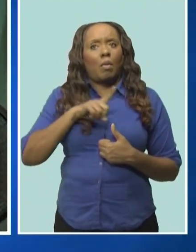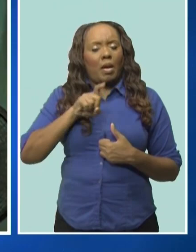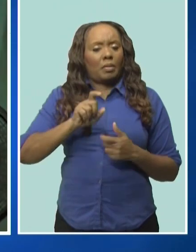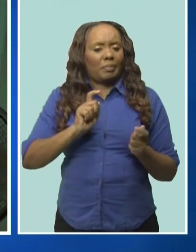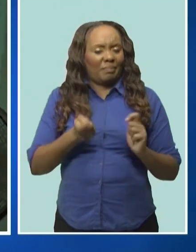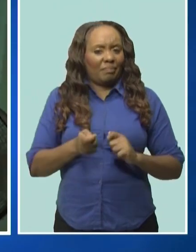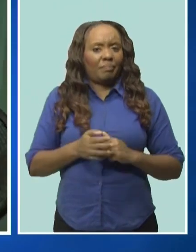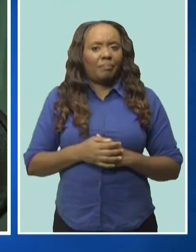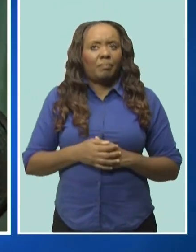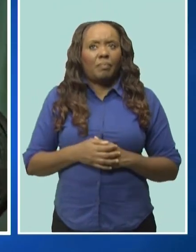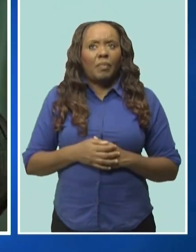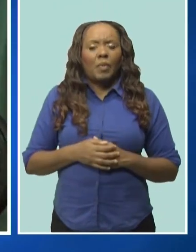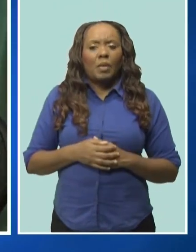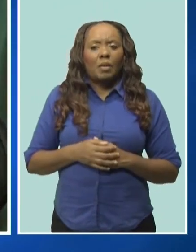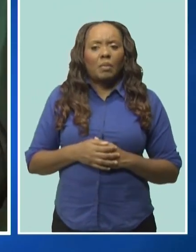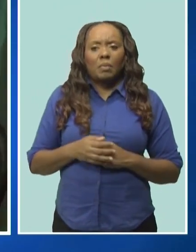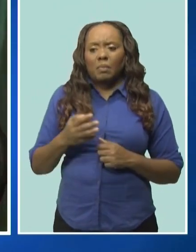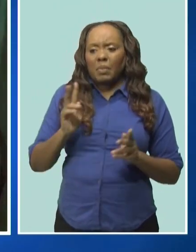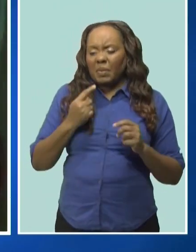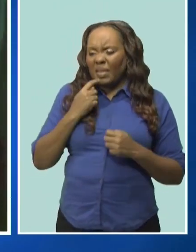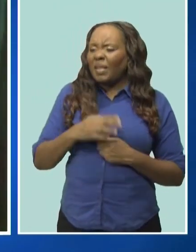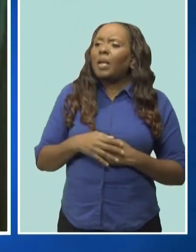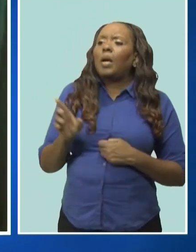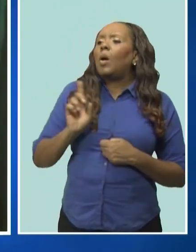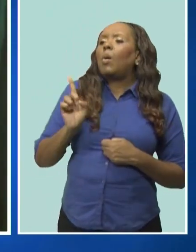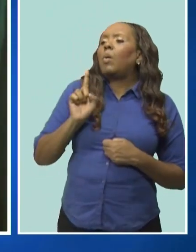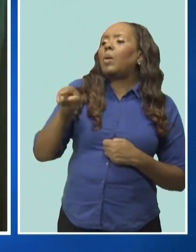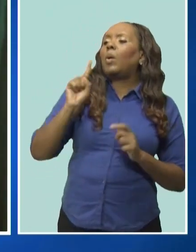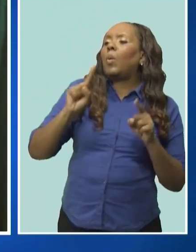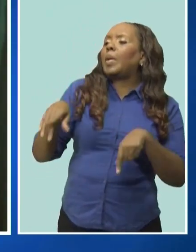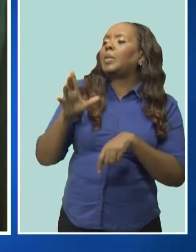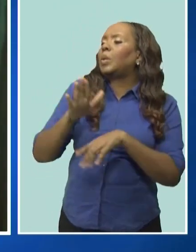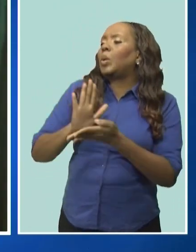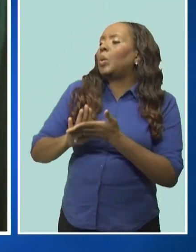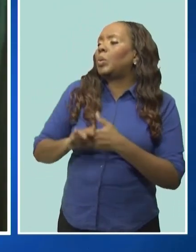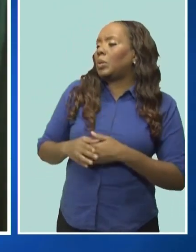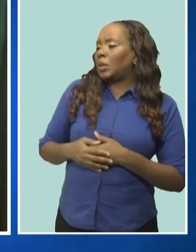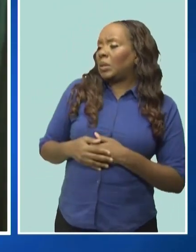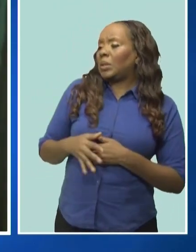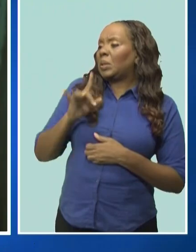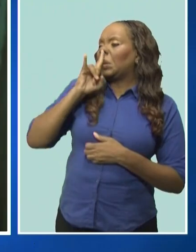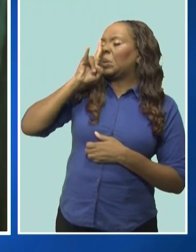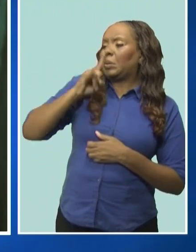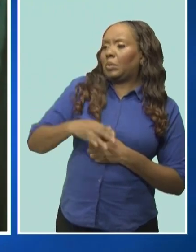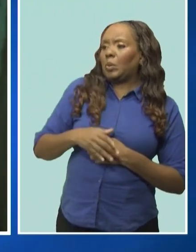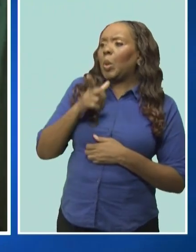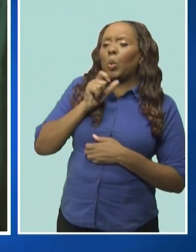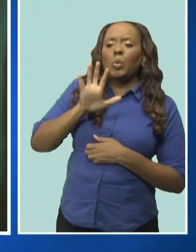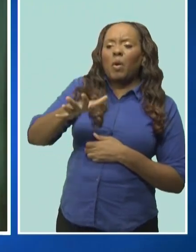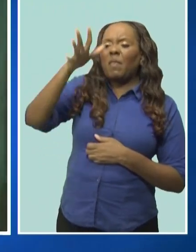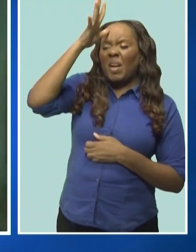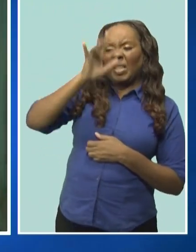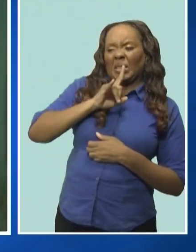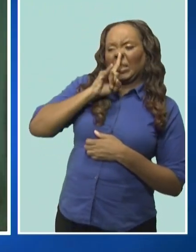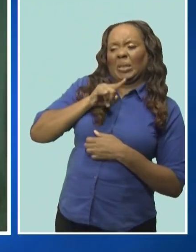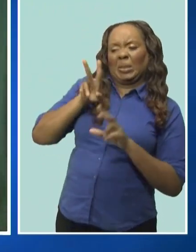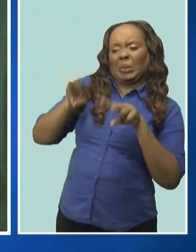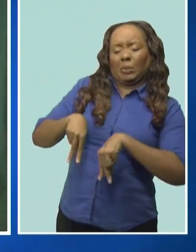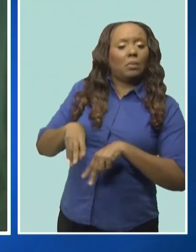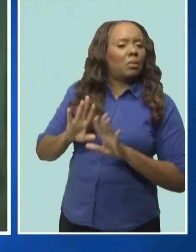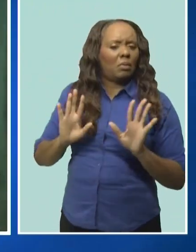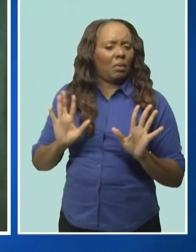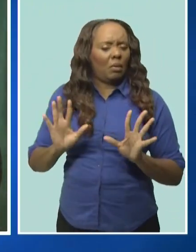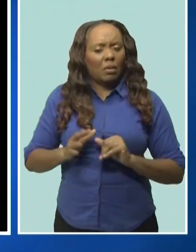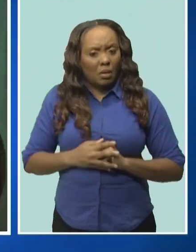The first thing Bajans ask you, where you went to school, who your father is. This is not a society that we